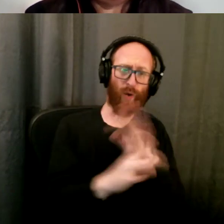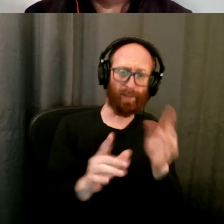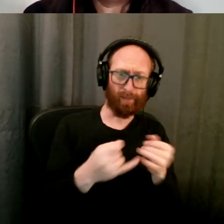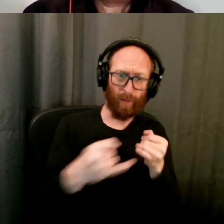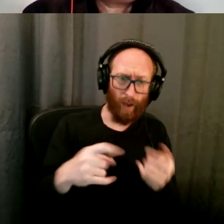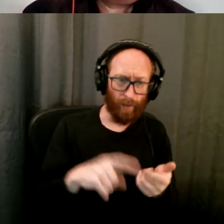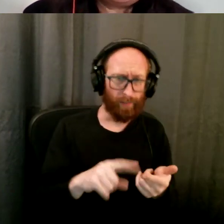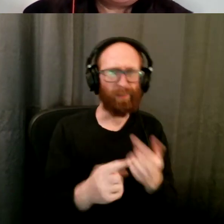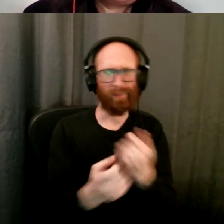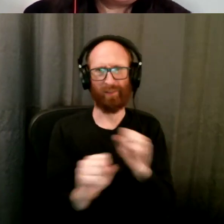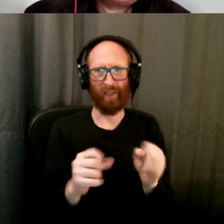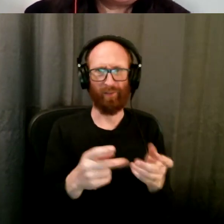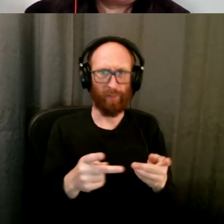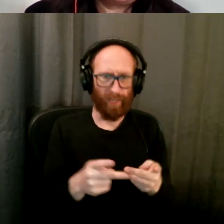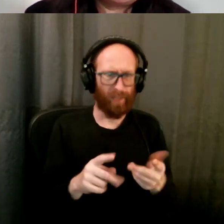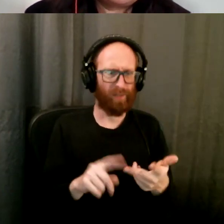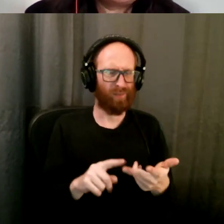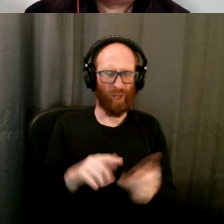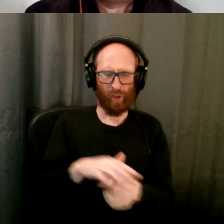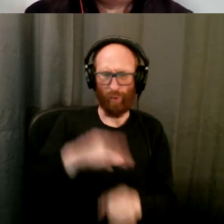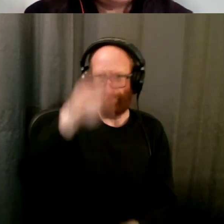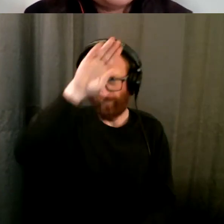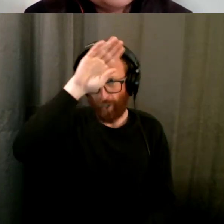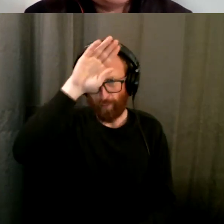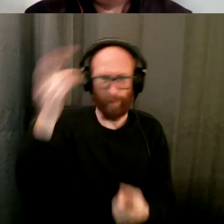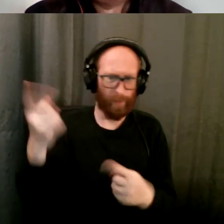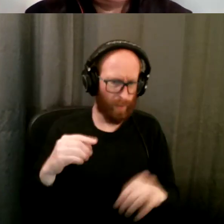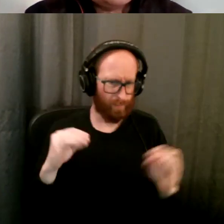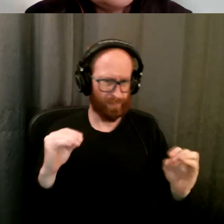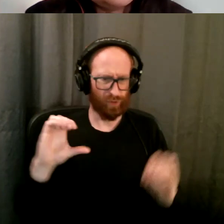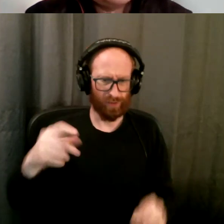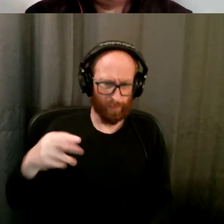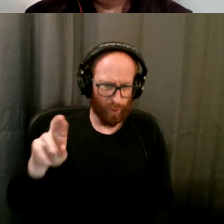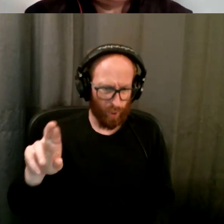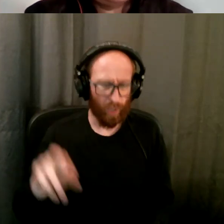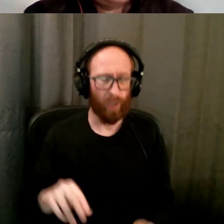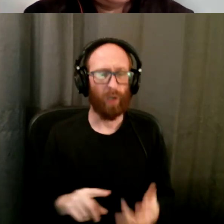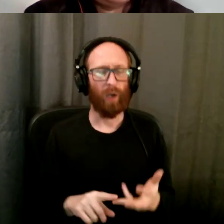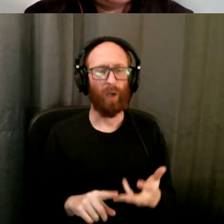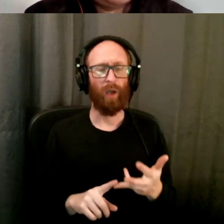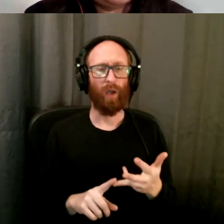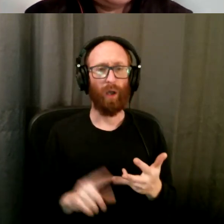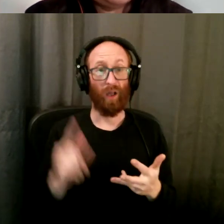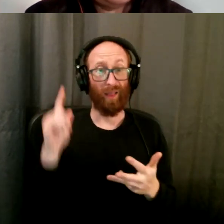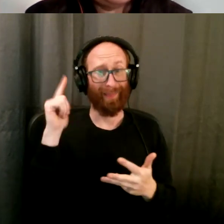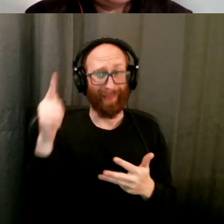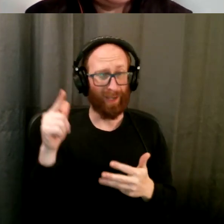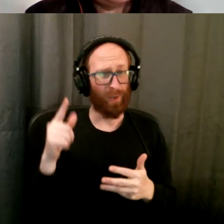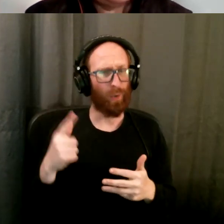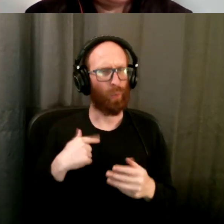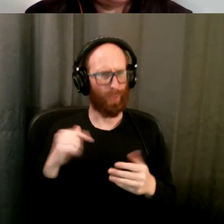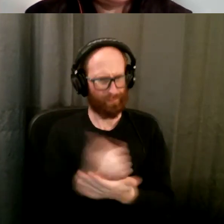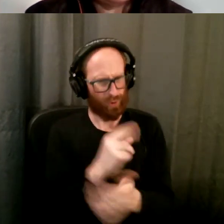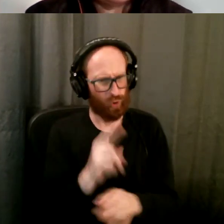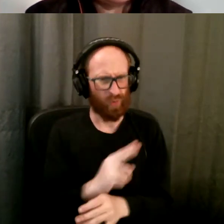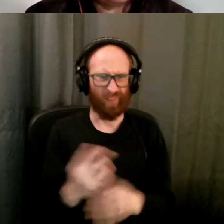the local fire department come in and do CPR classes. Later, we actually got to use fire extinguishers.